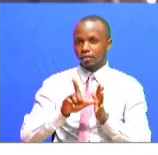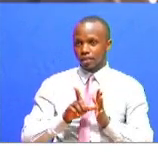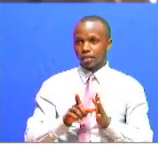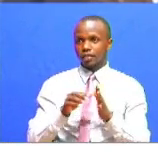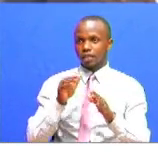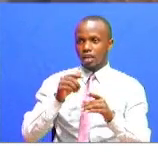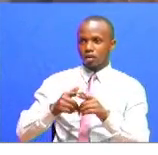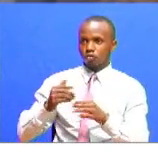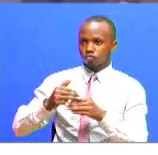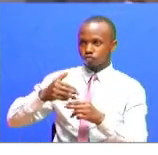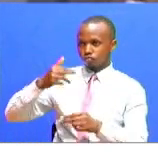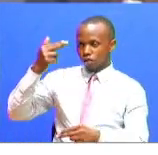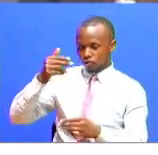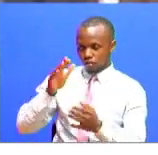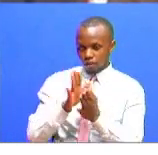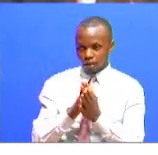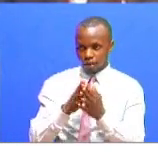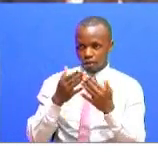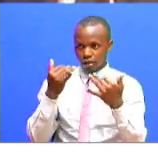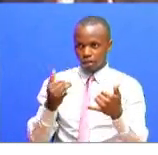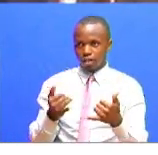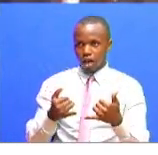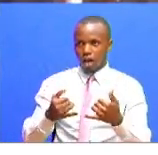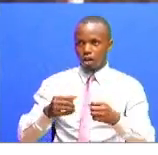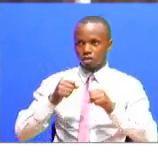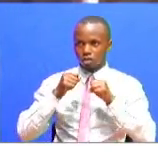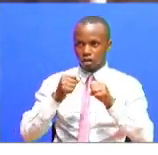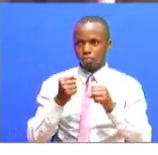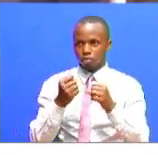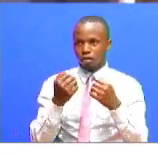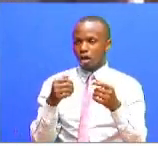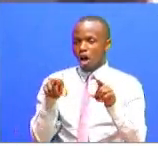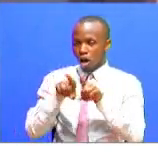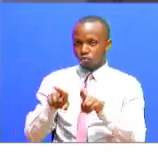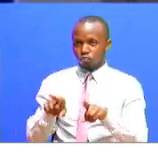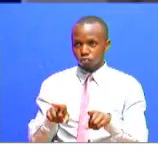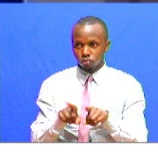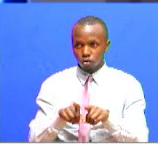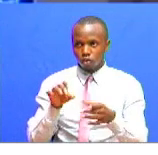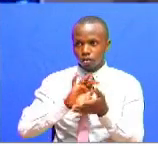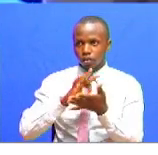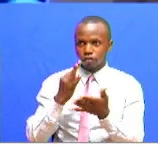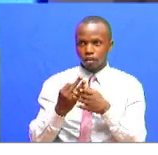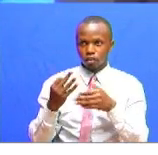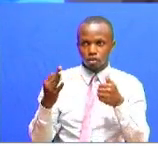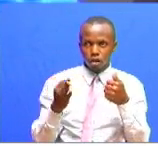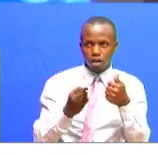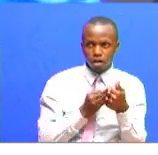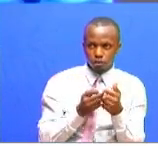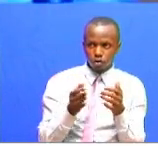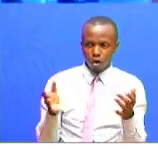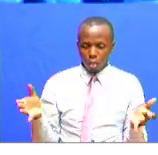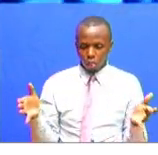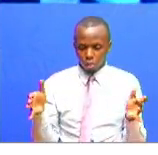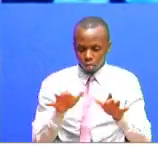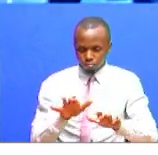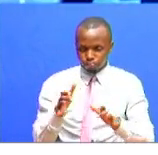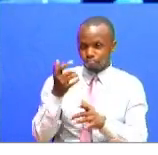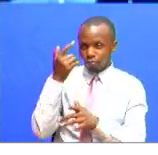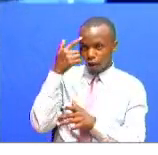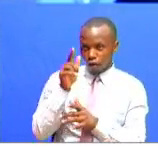currency instability. A substantial portion of the financial aid comprises small and medium-term